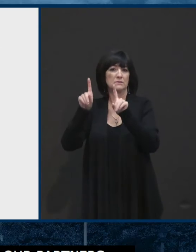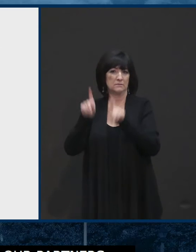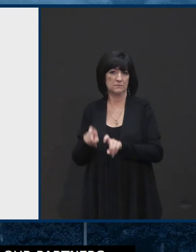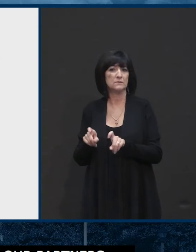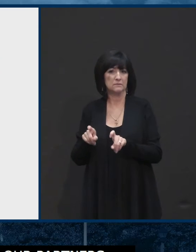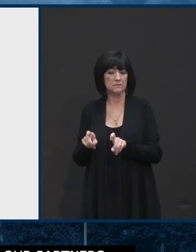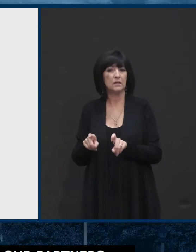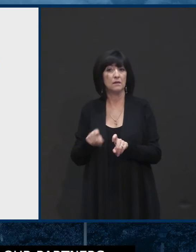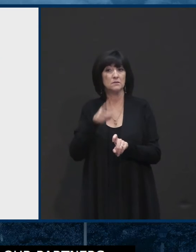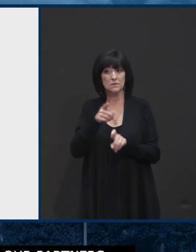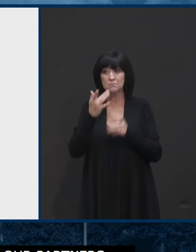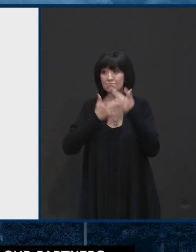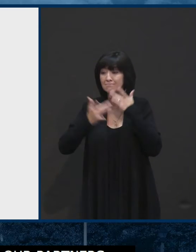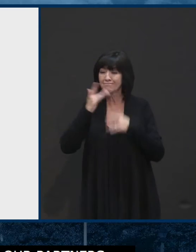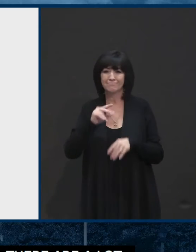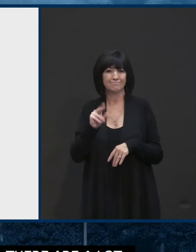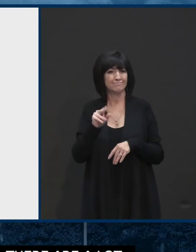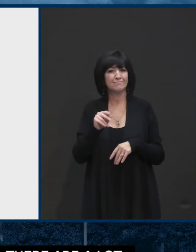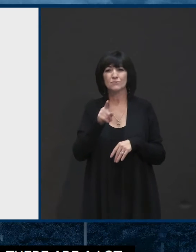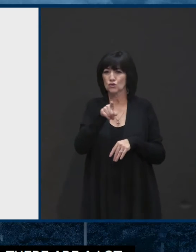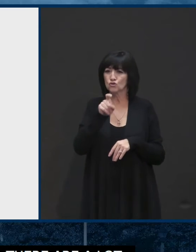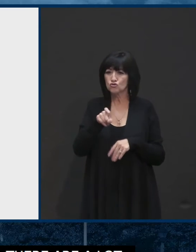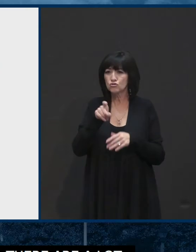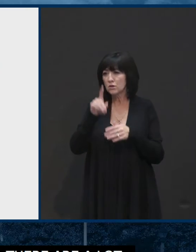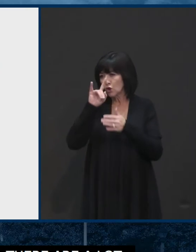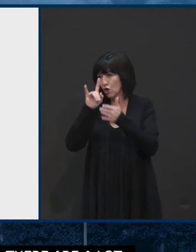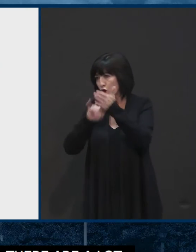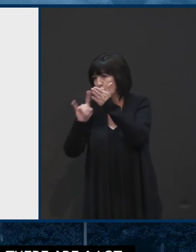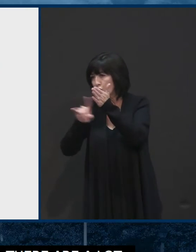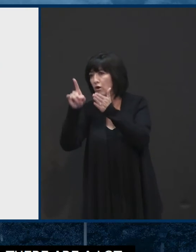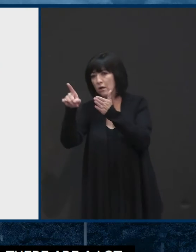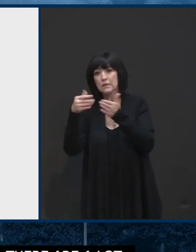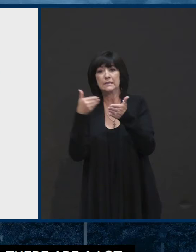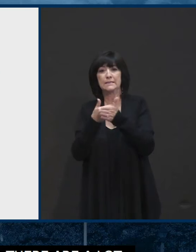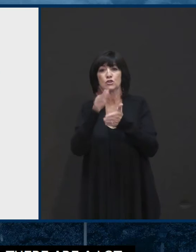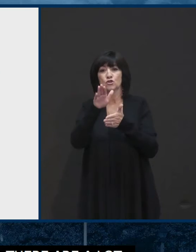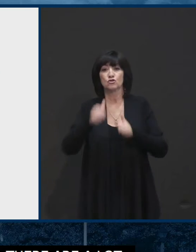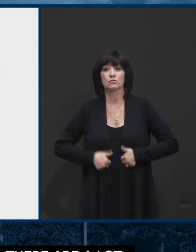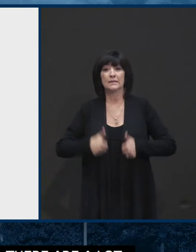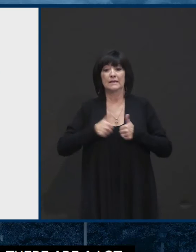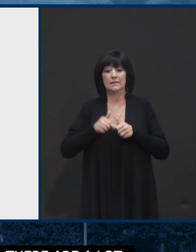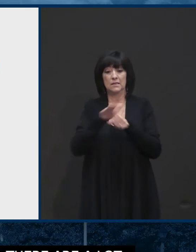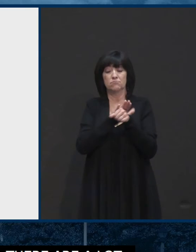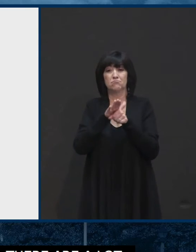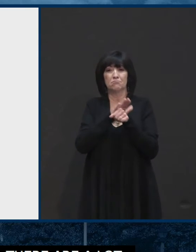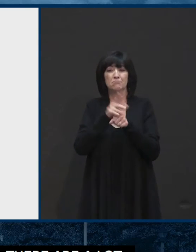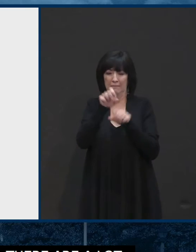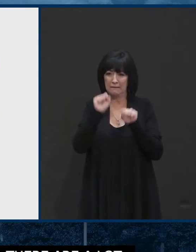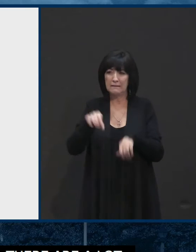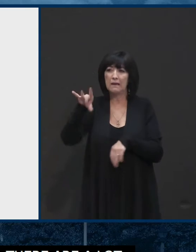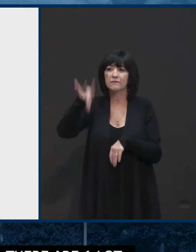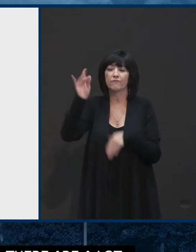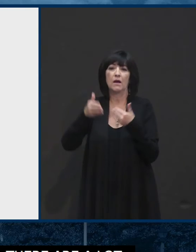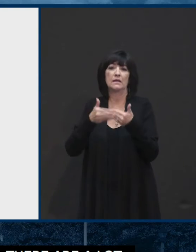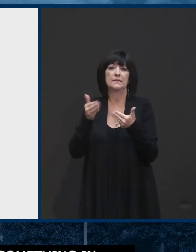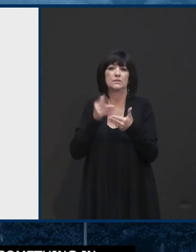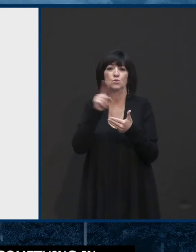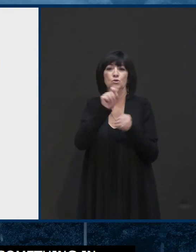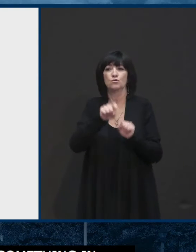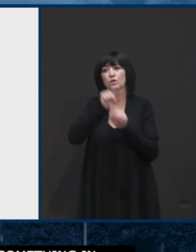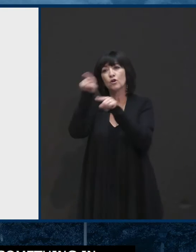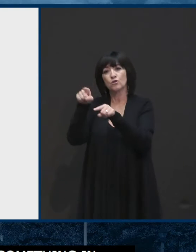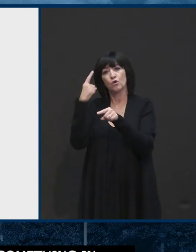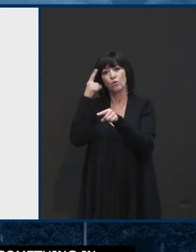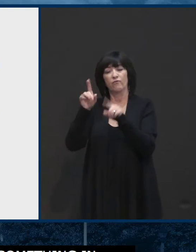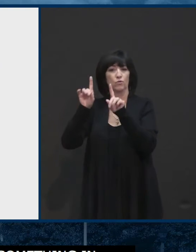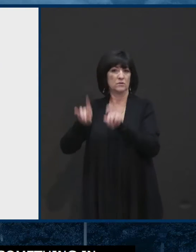could probably find something in your neighborhood and your schedule pretty close. So, Governor, back to you. Yeah, so great job, AJ, and the team,